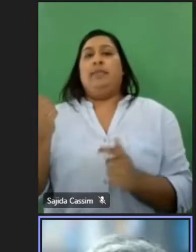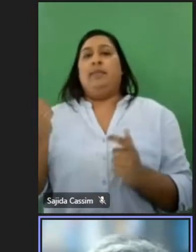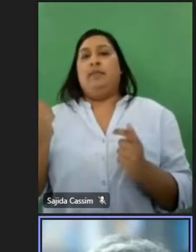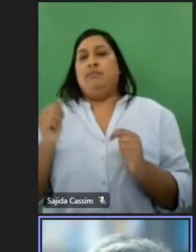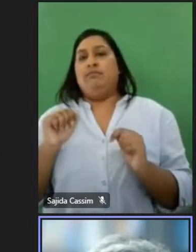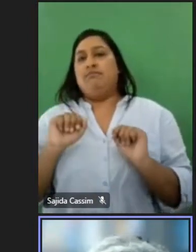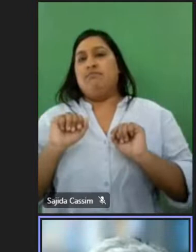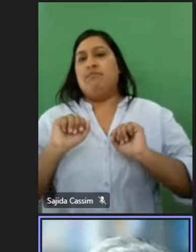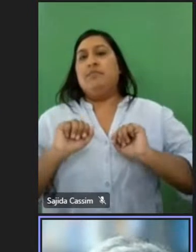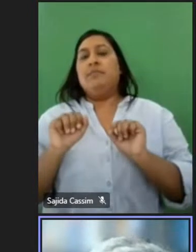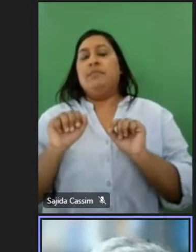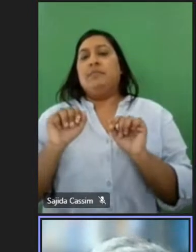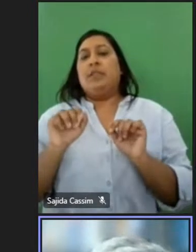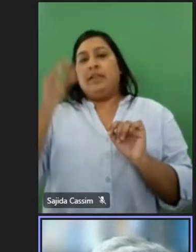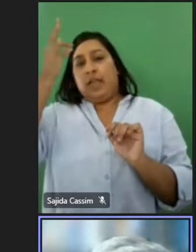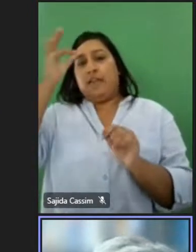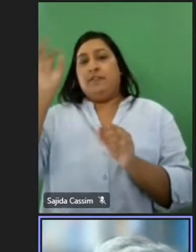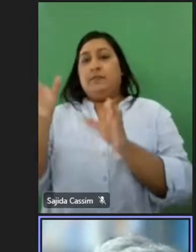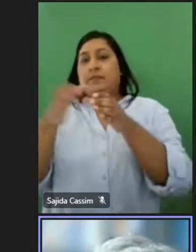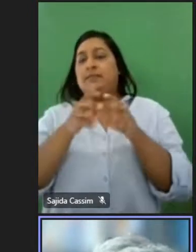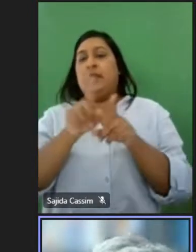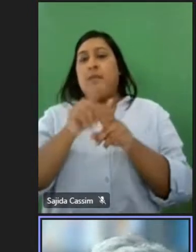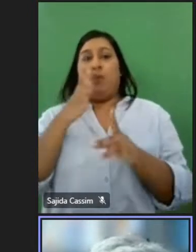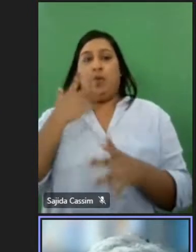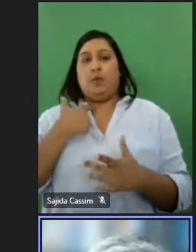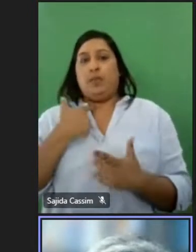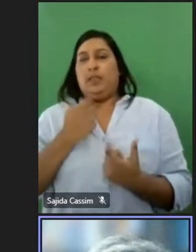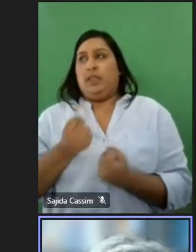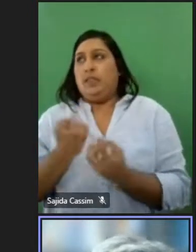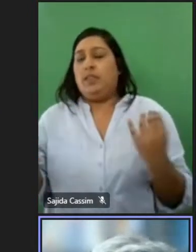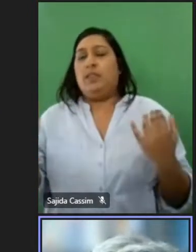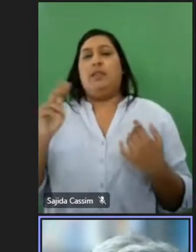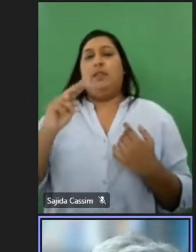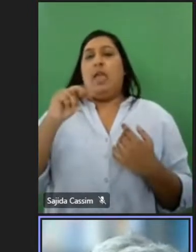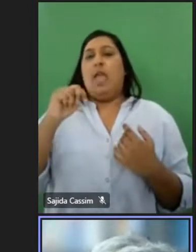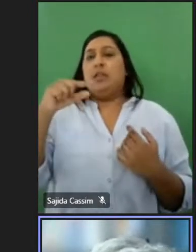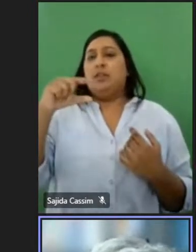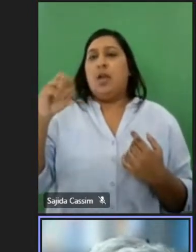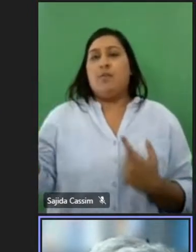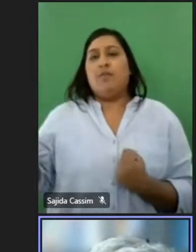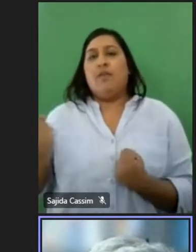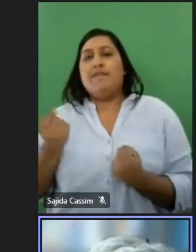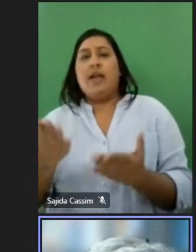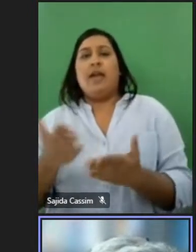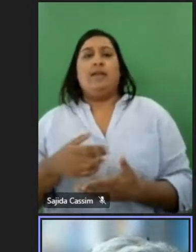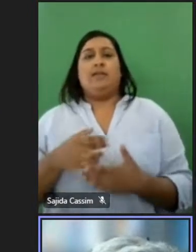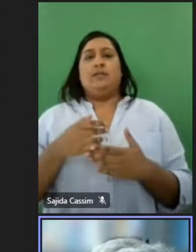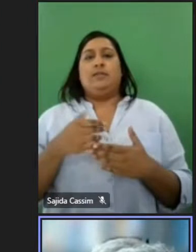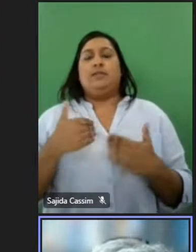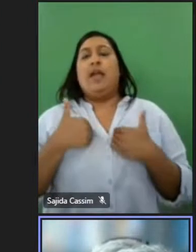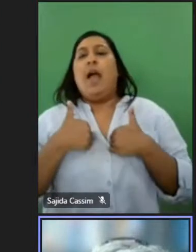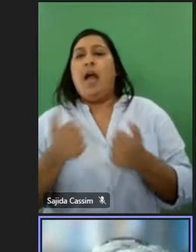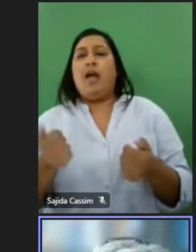round to NGOs that provided health and food security.